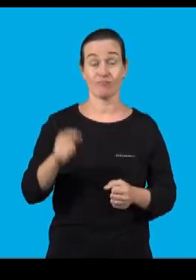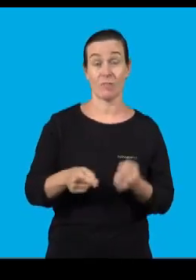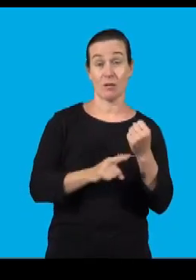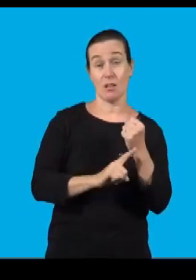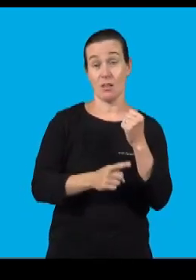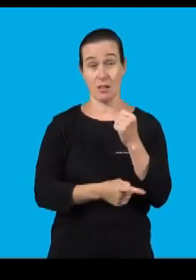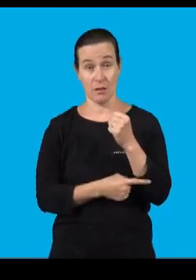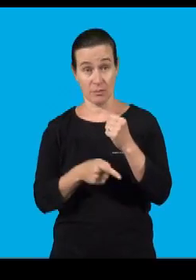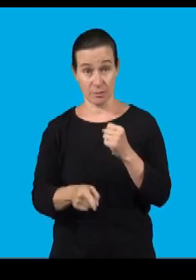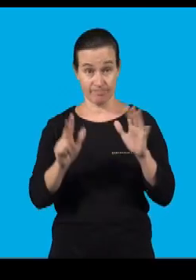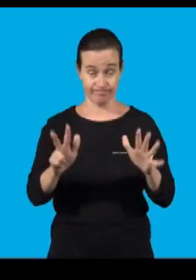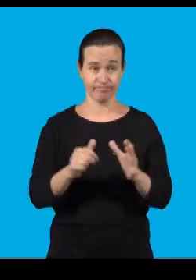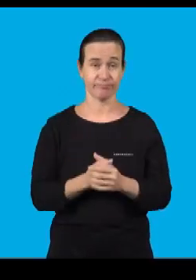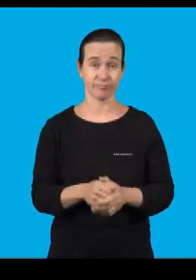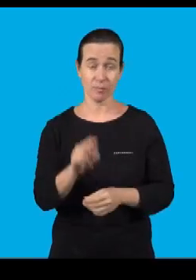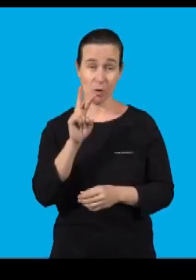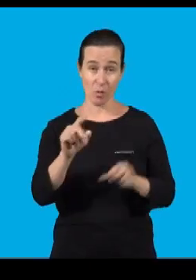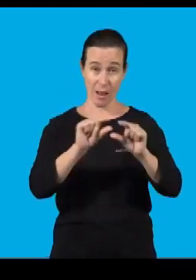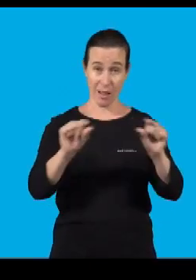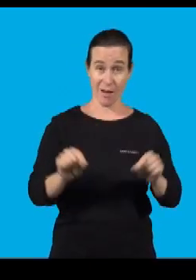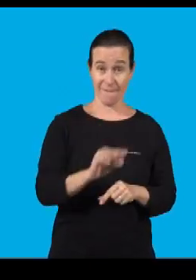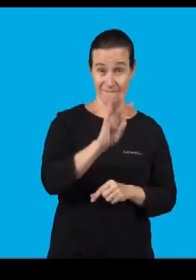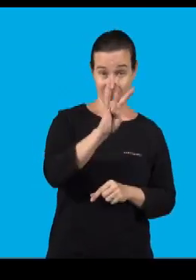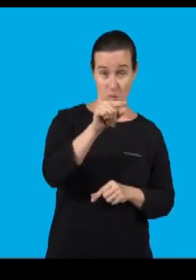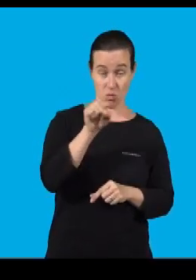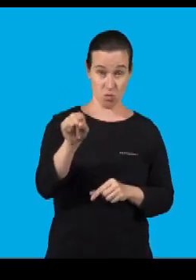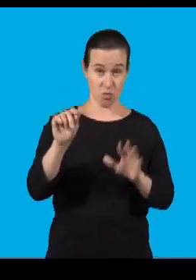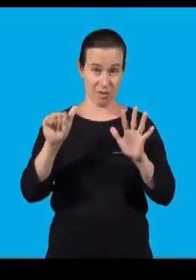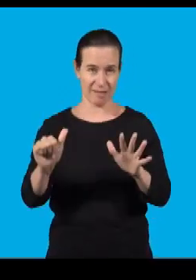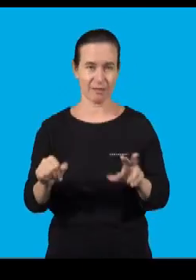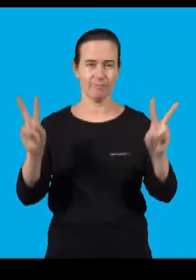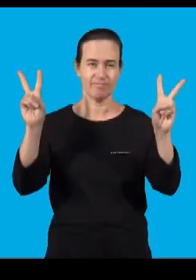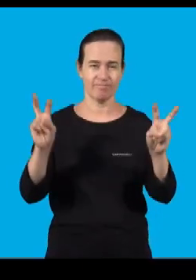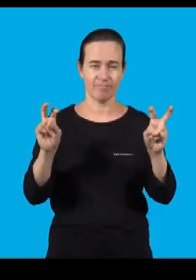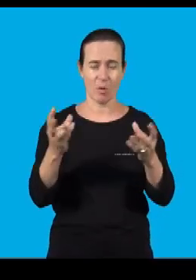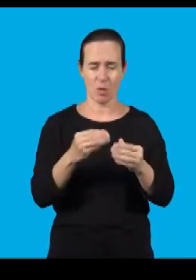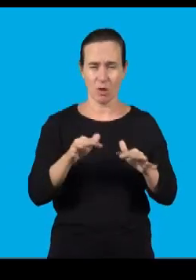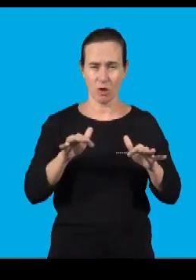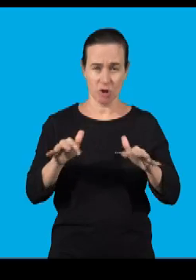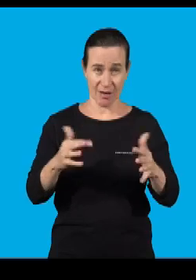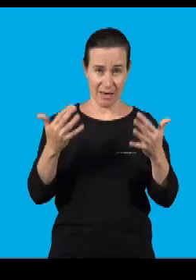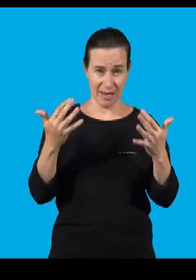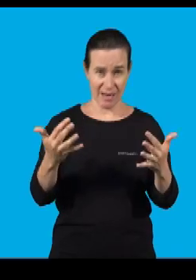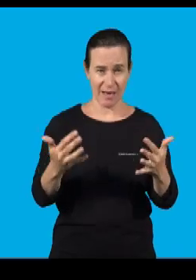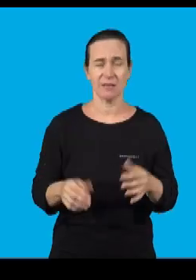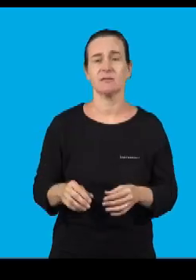on to our last question. Refer to lines 4 to 6 with shaking hands, and